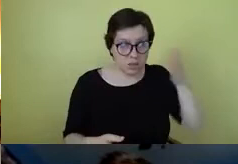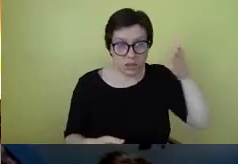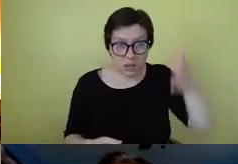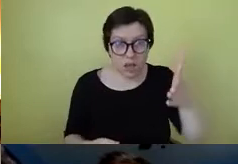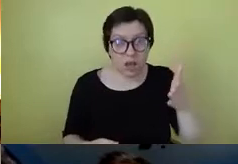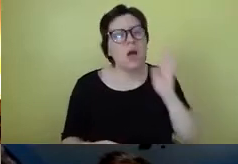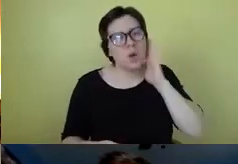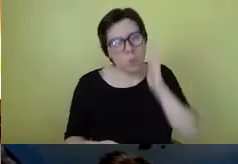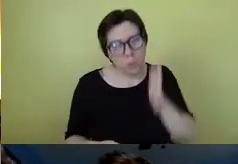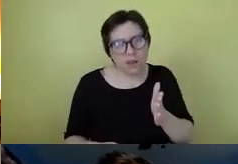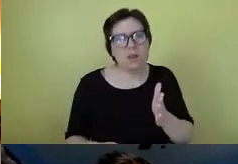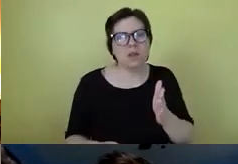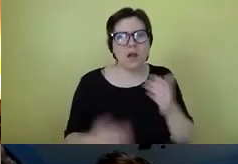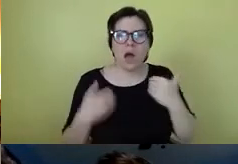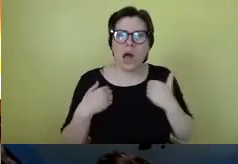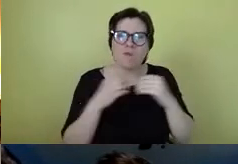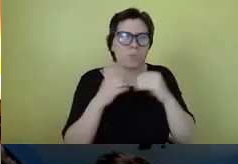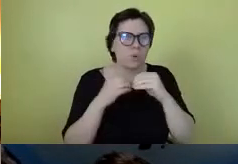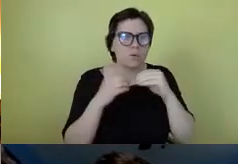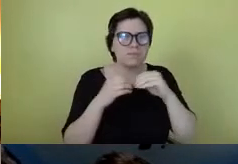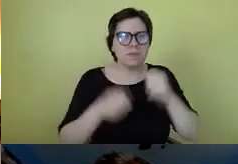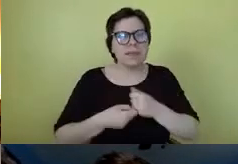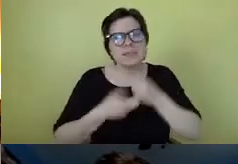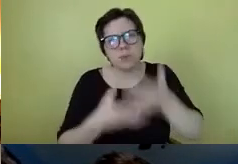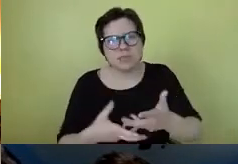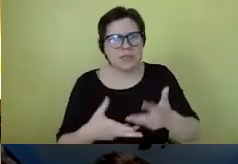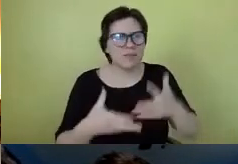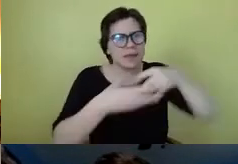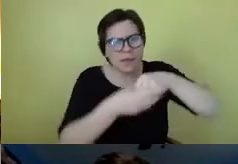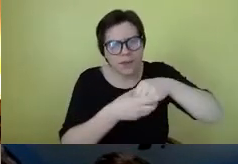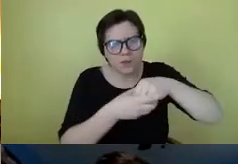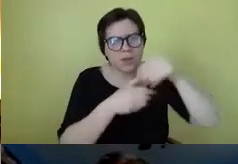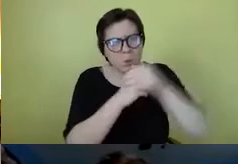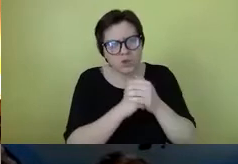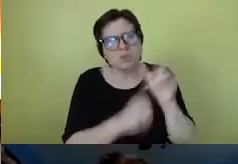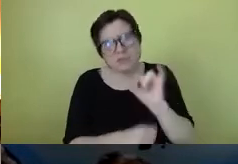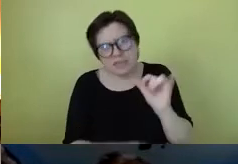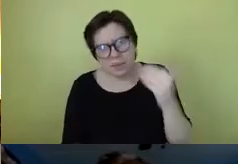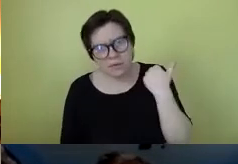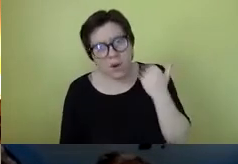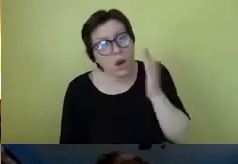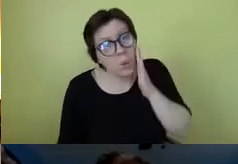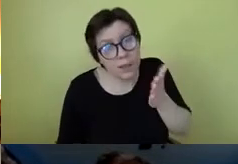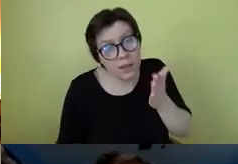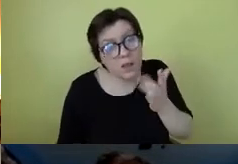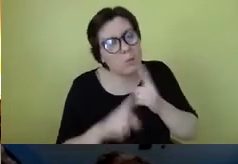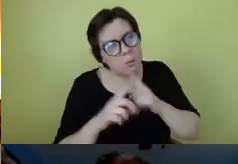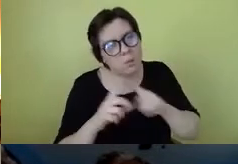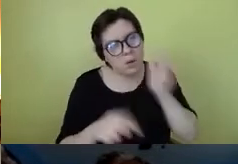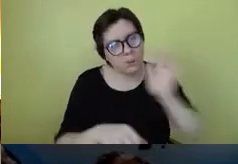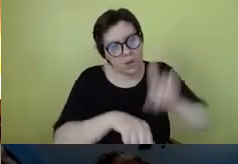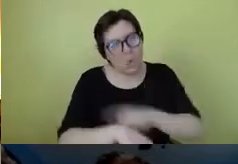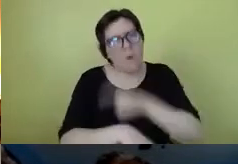more expressive and engaging way of worship as we had before. But it's going to take time.